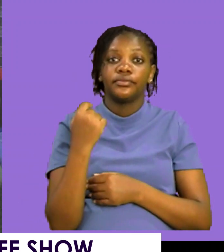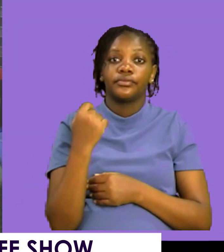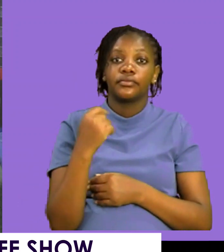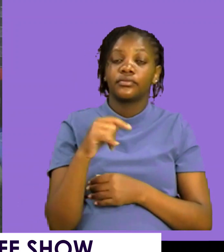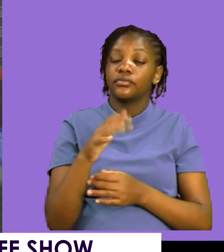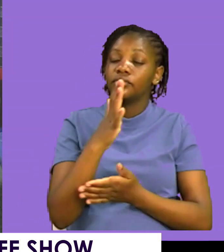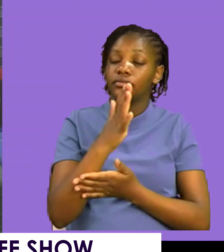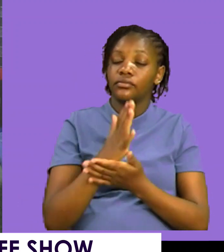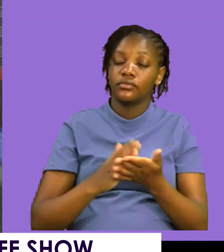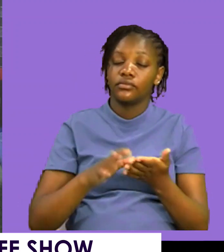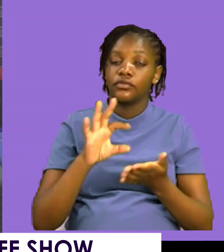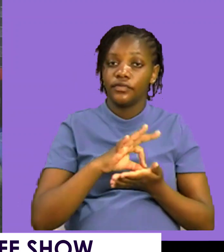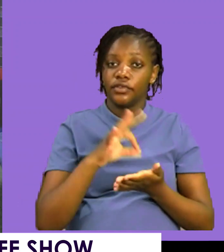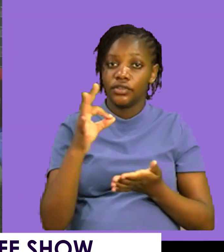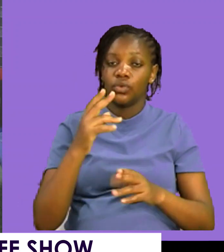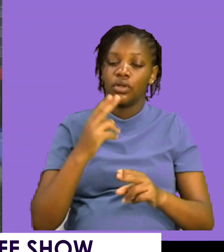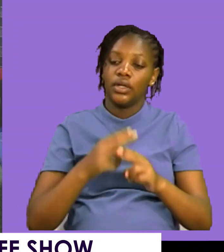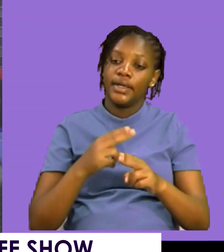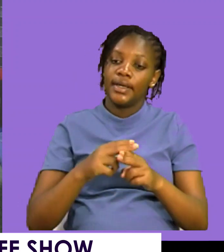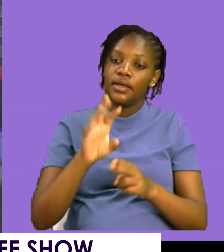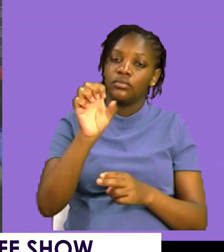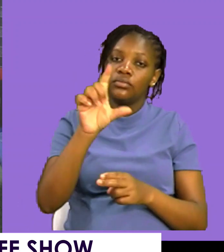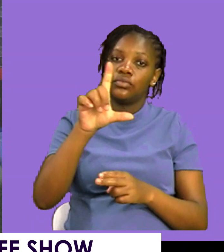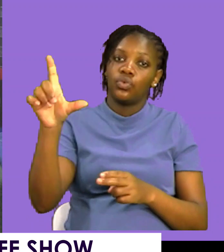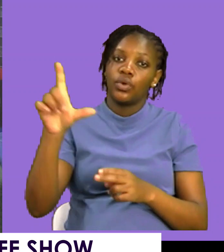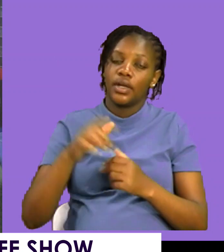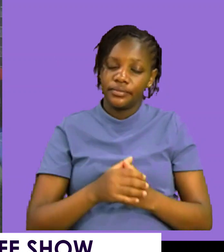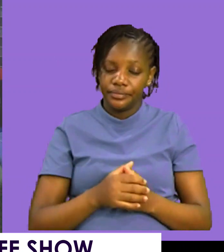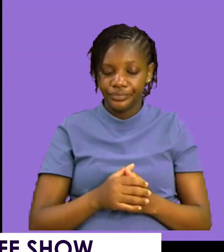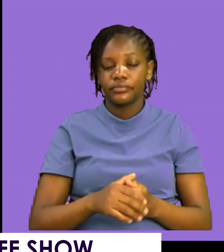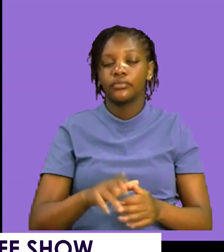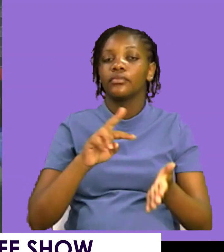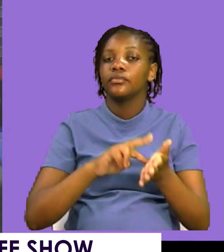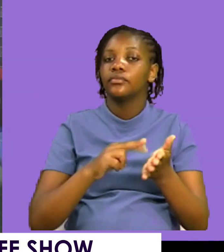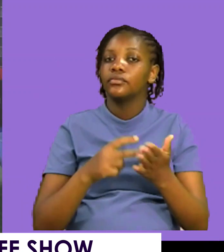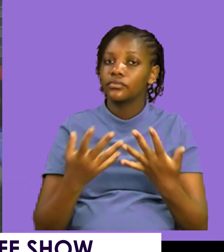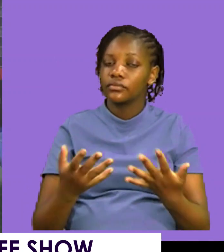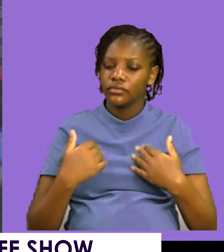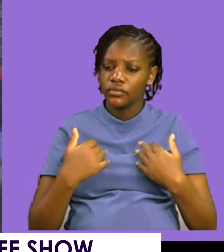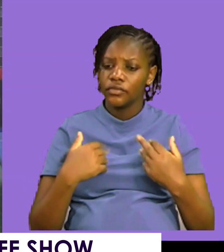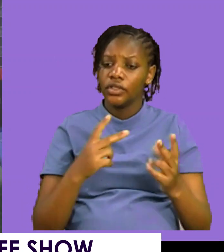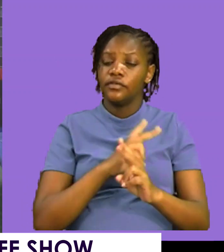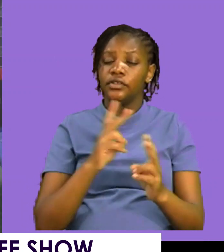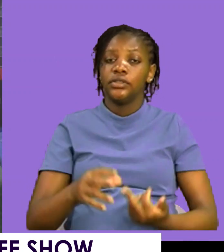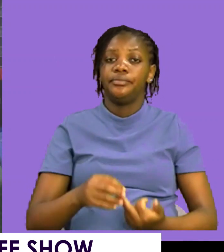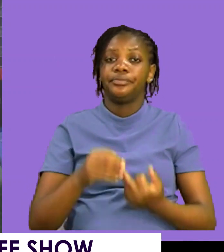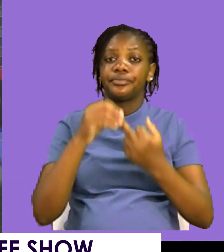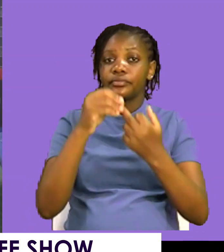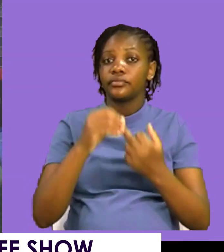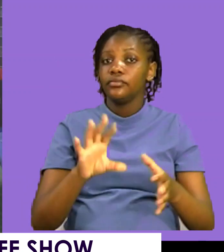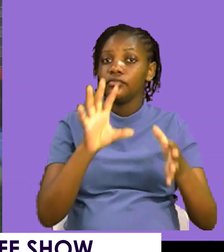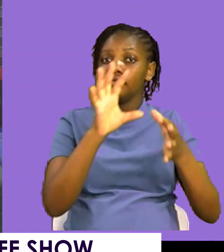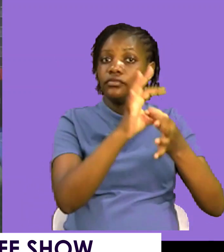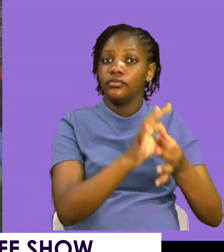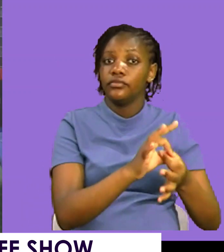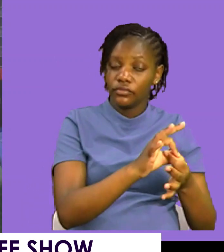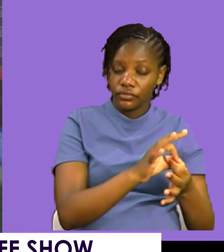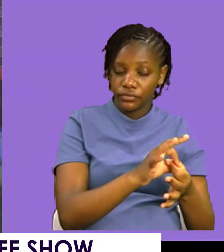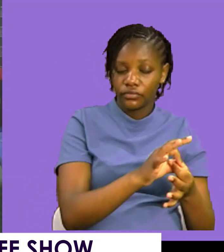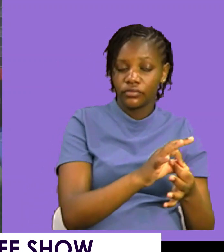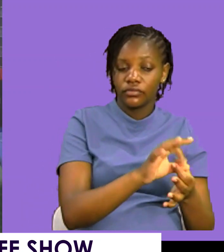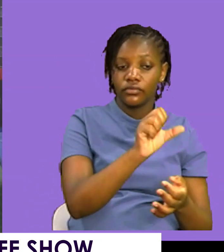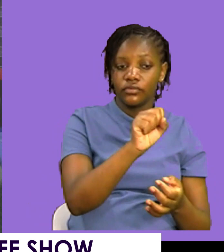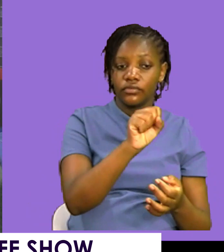of the soul called the will. So there is a very special connection that the soul plays to connect